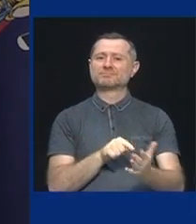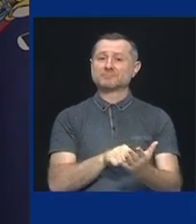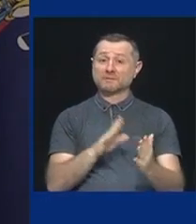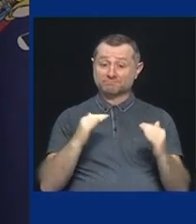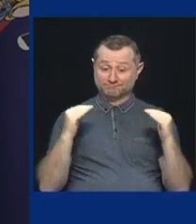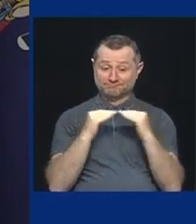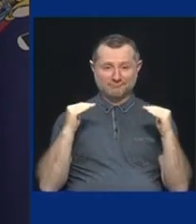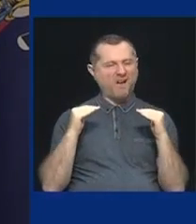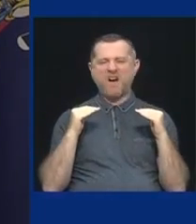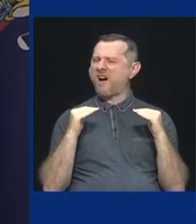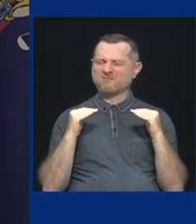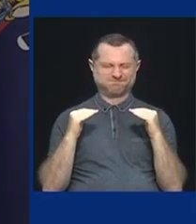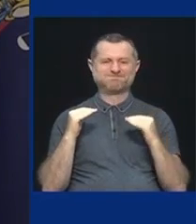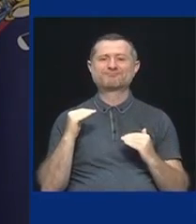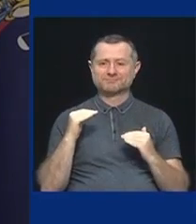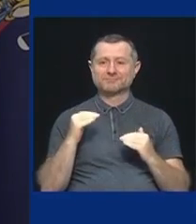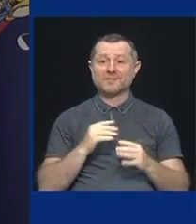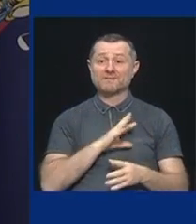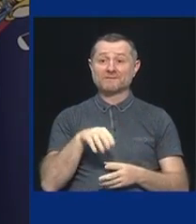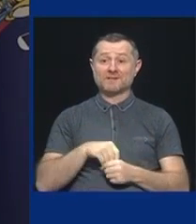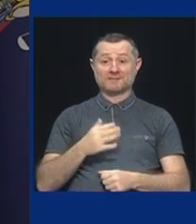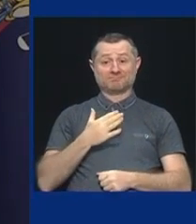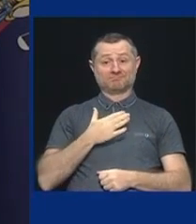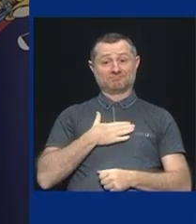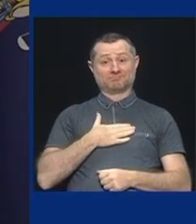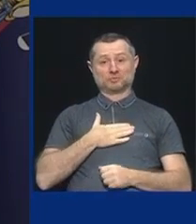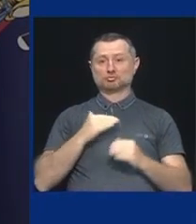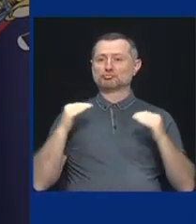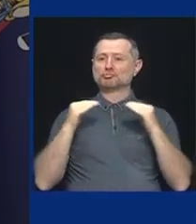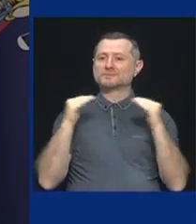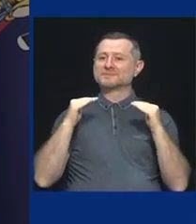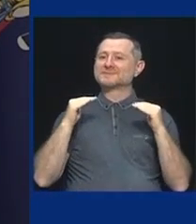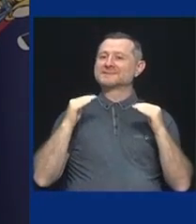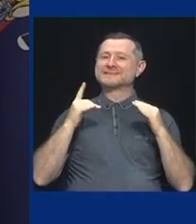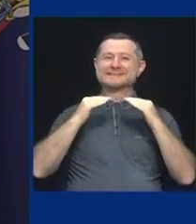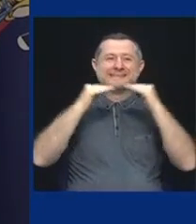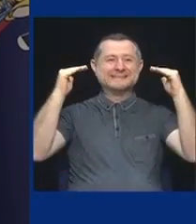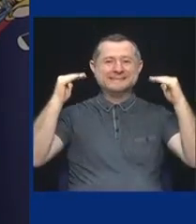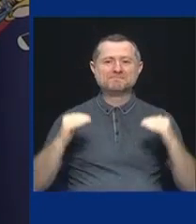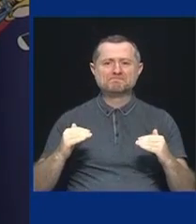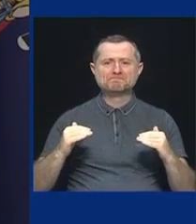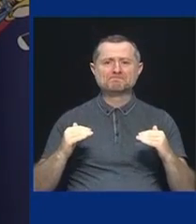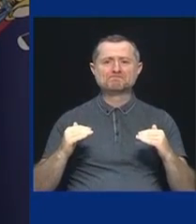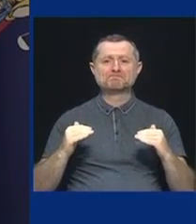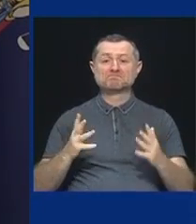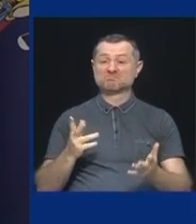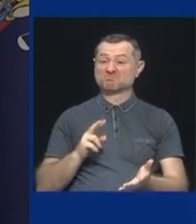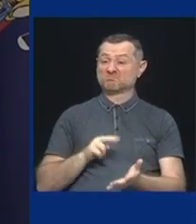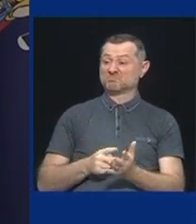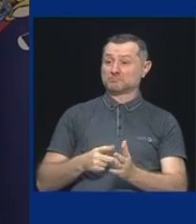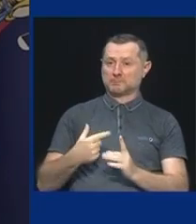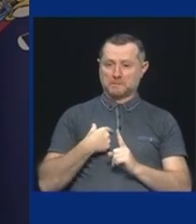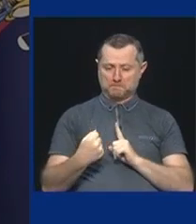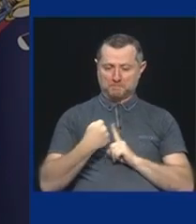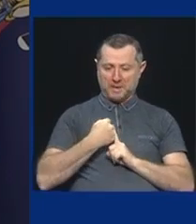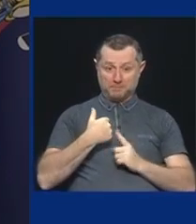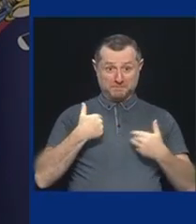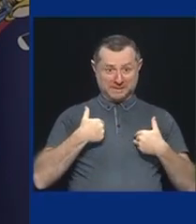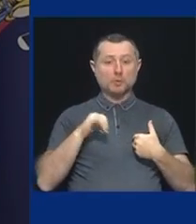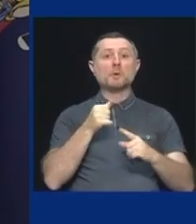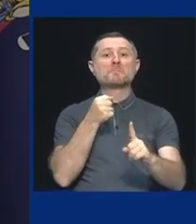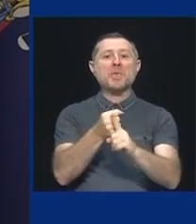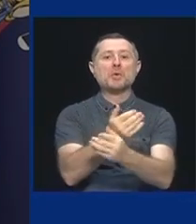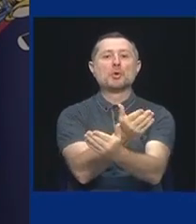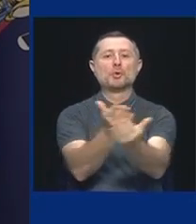for everyone, not just those immediately affected. The most serious allegations